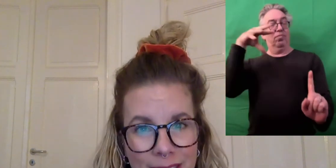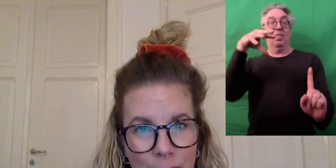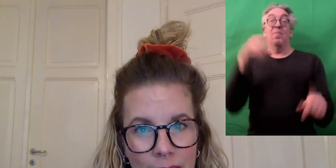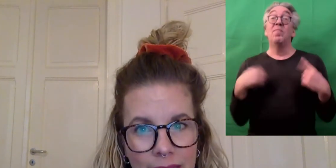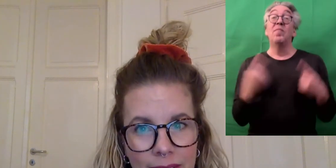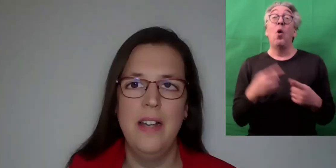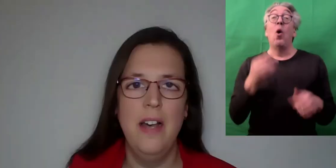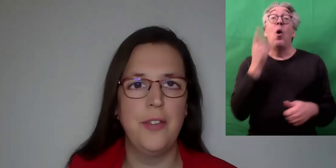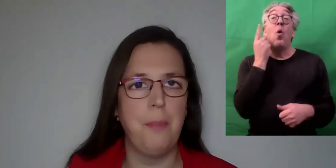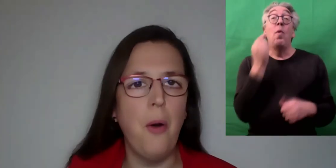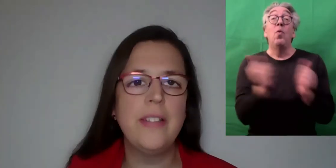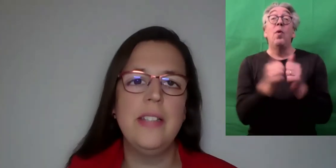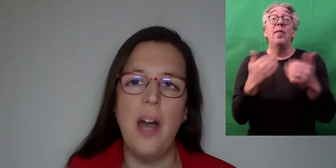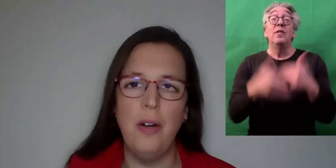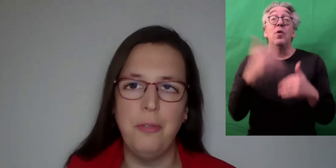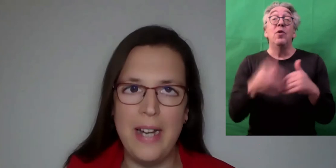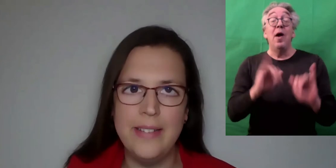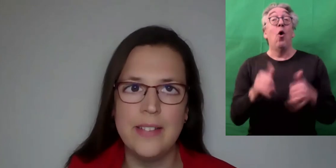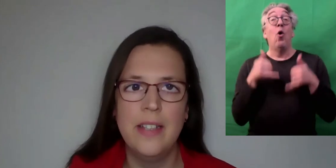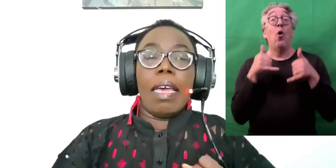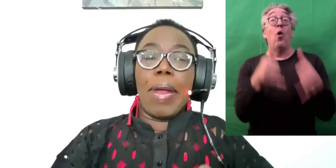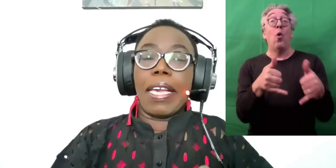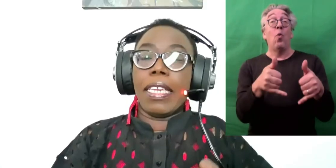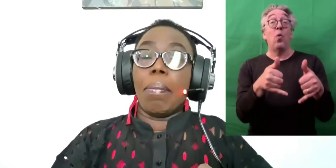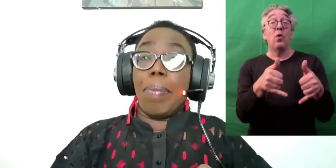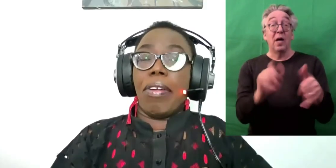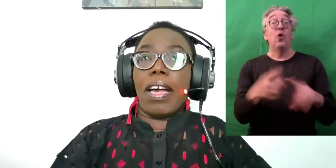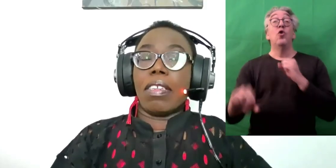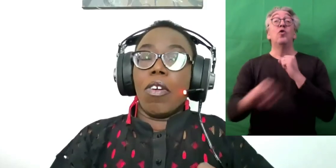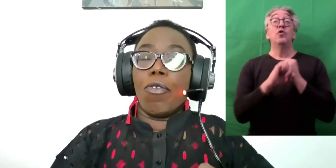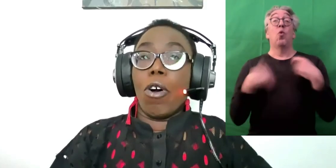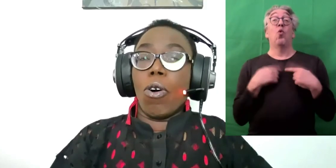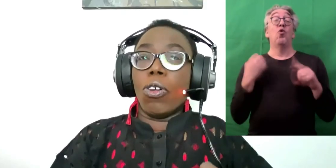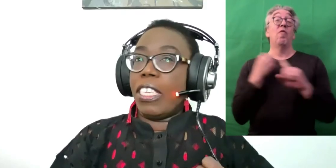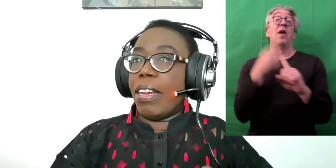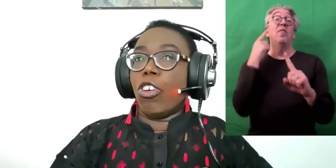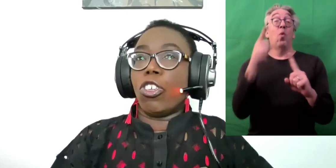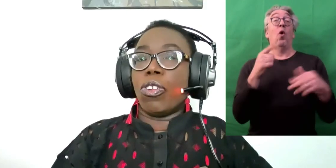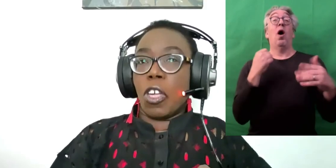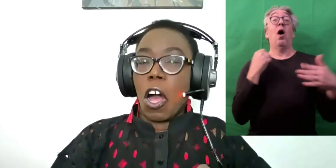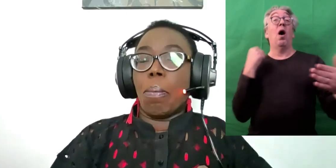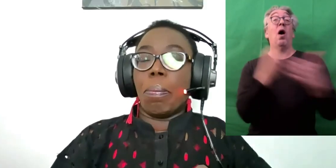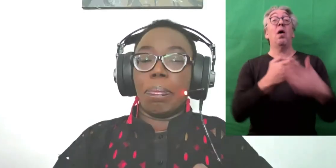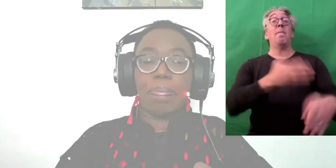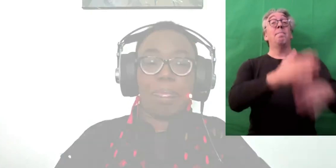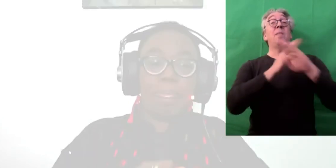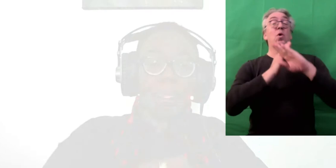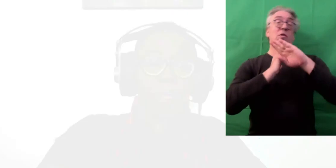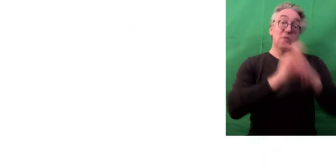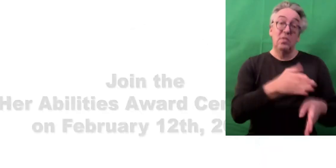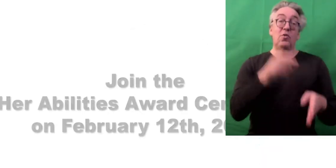with disabilities, supporting our fight in breaking down barriers for generations to come.